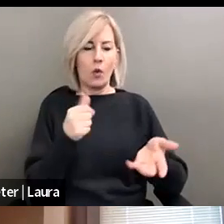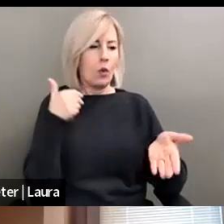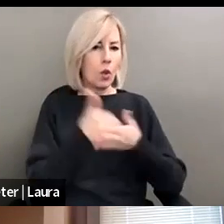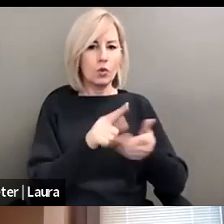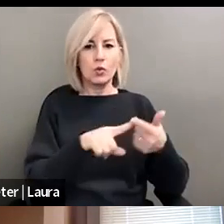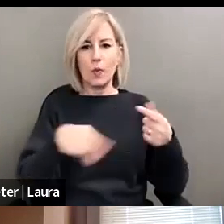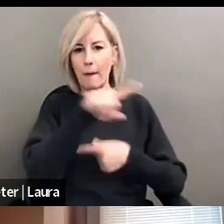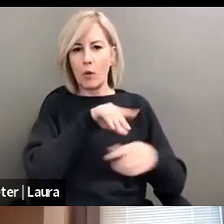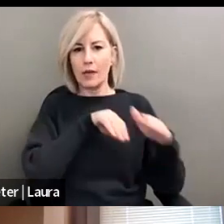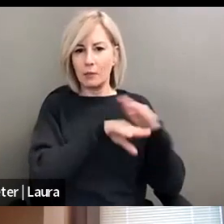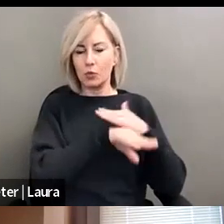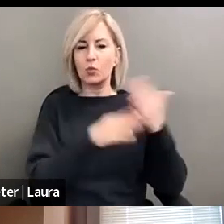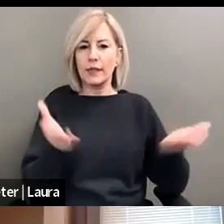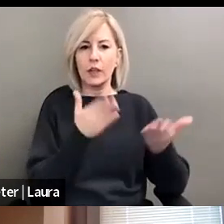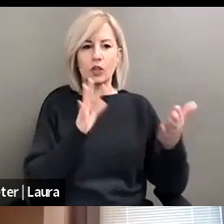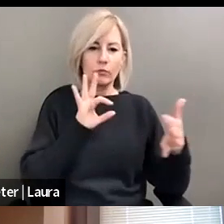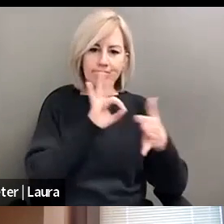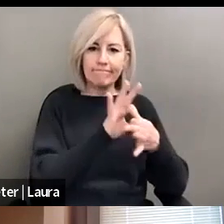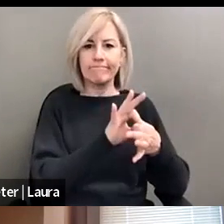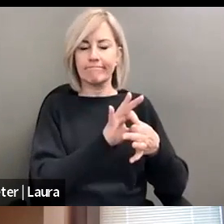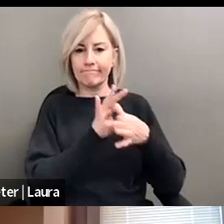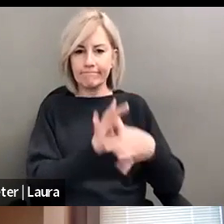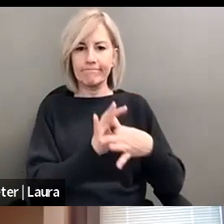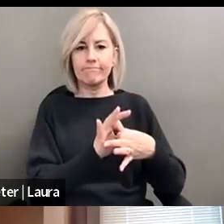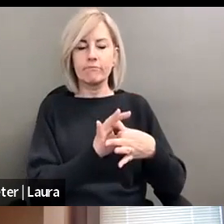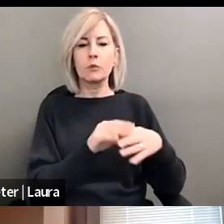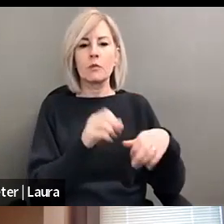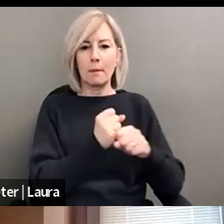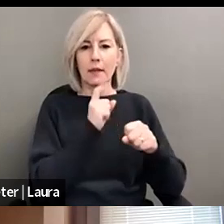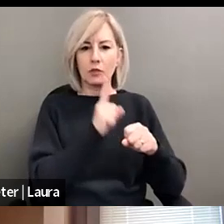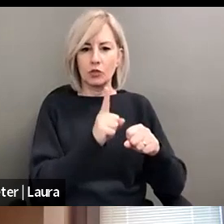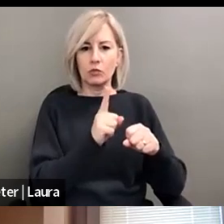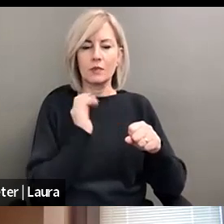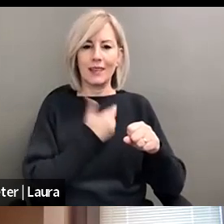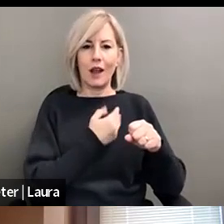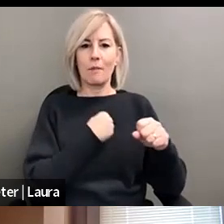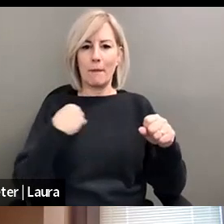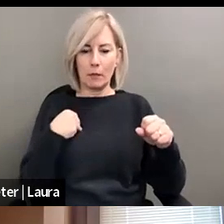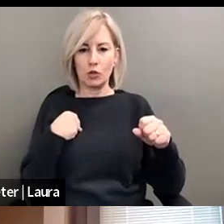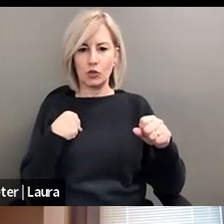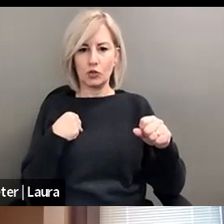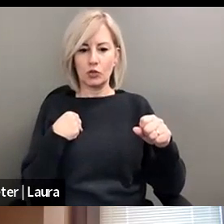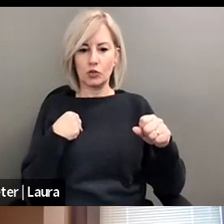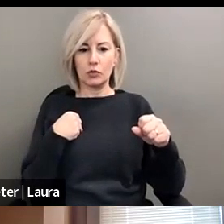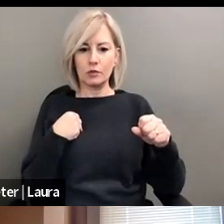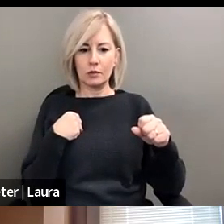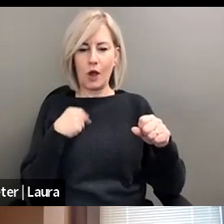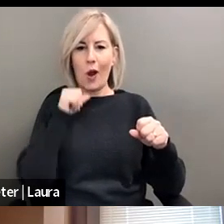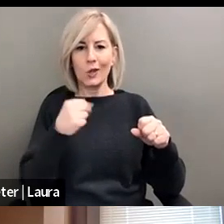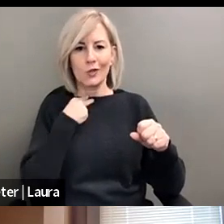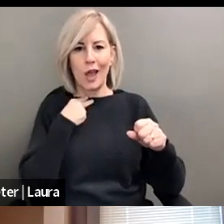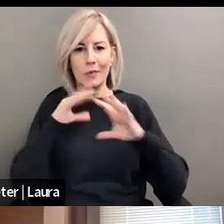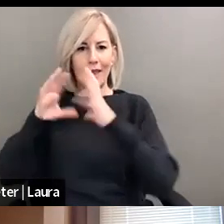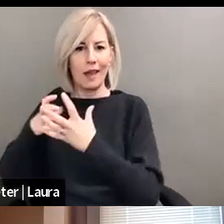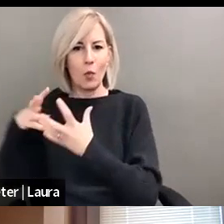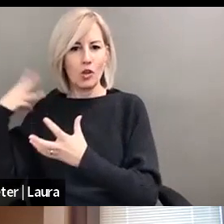and we're here to stay connected and make sure that our members of Congress are trapped in that bubble that is